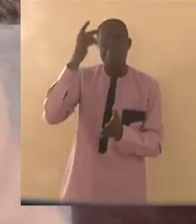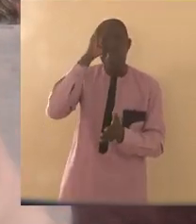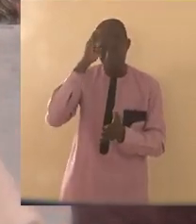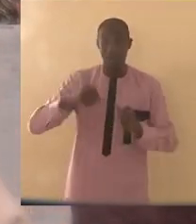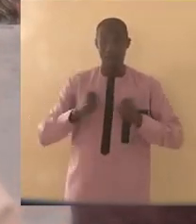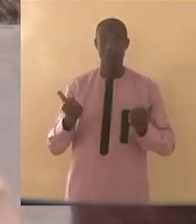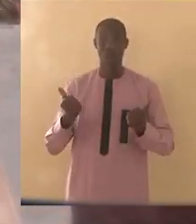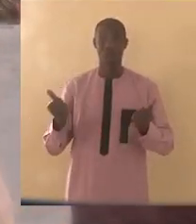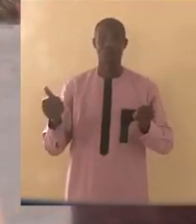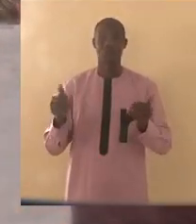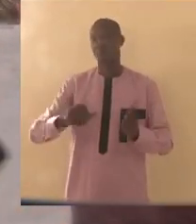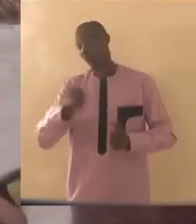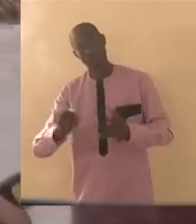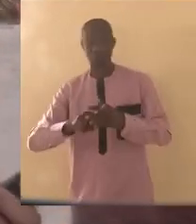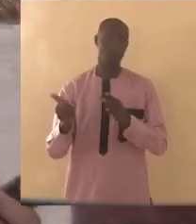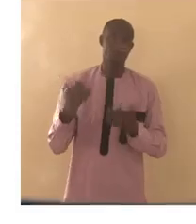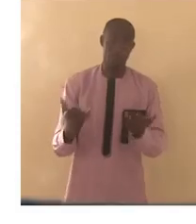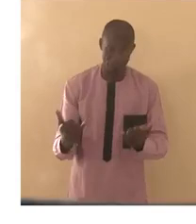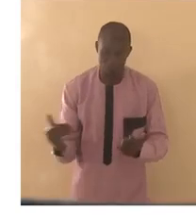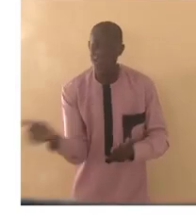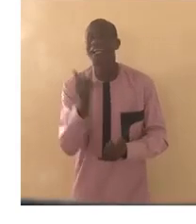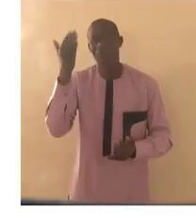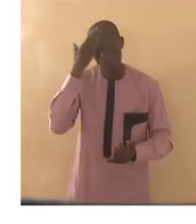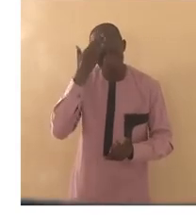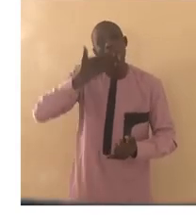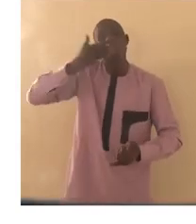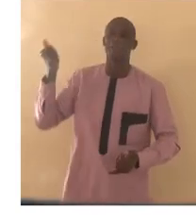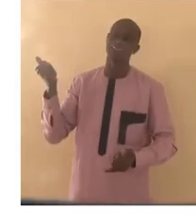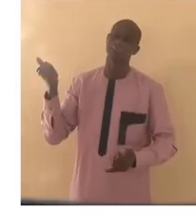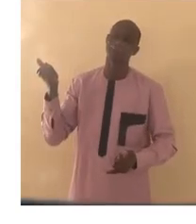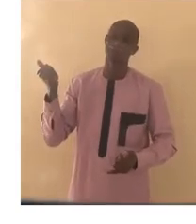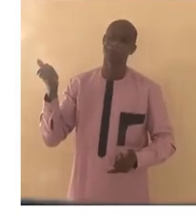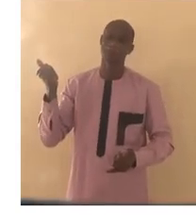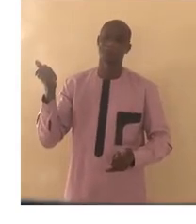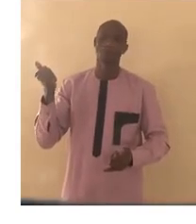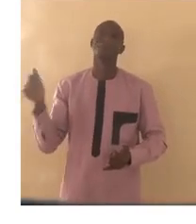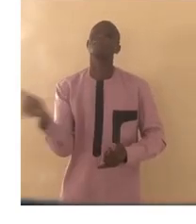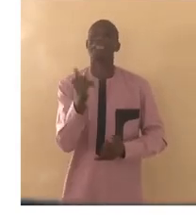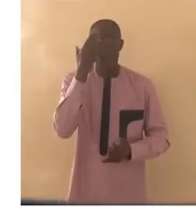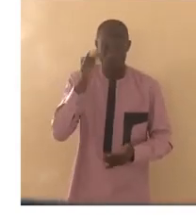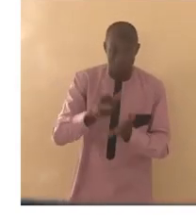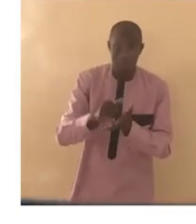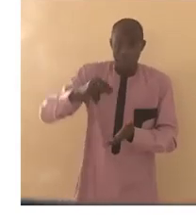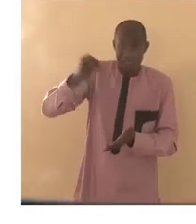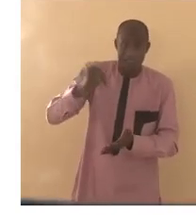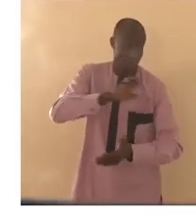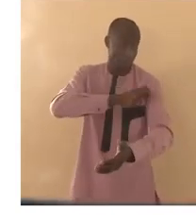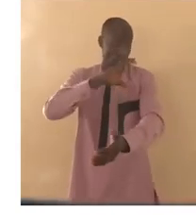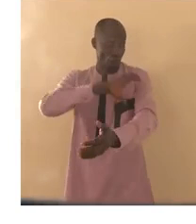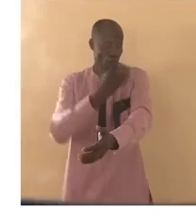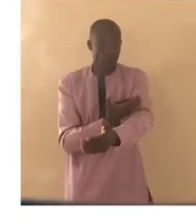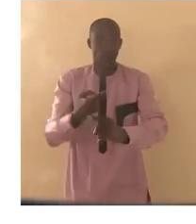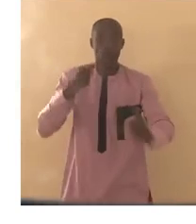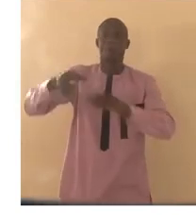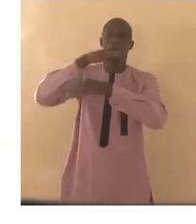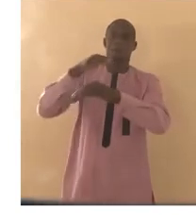Peter denied Jesus and the others fled. Now they know better, don't they? They know that they need strength from